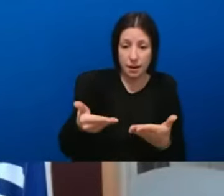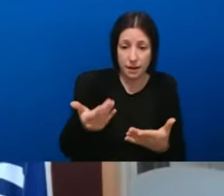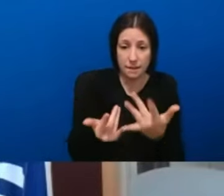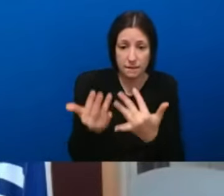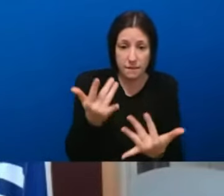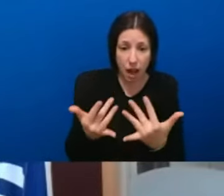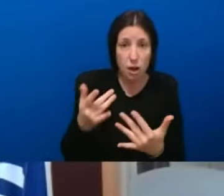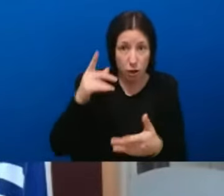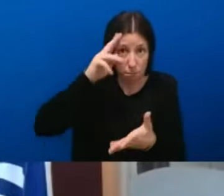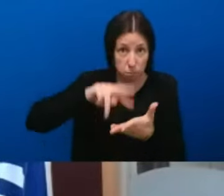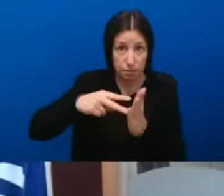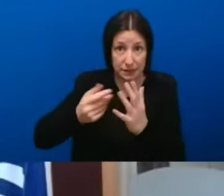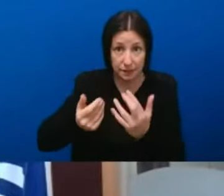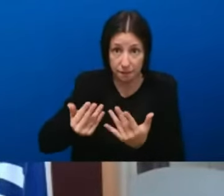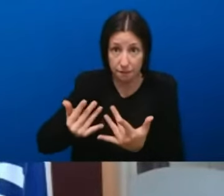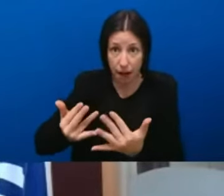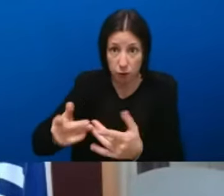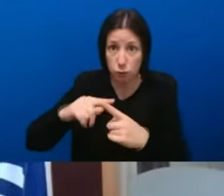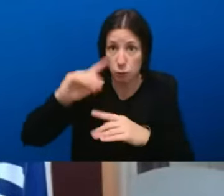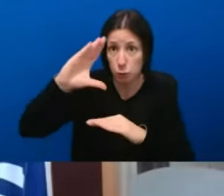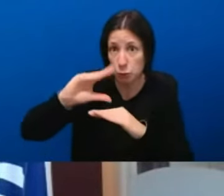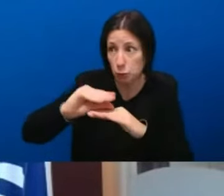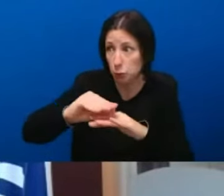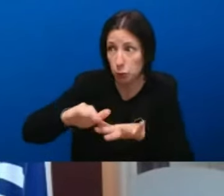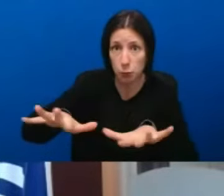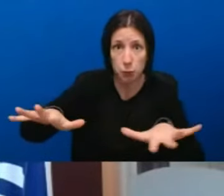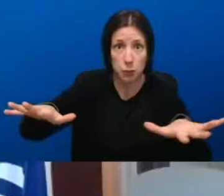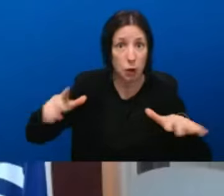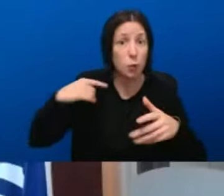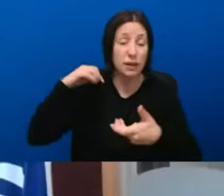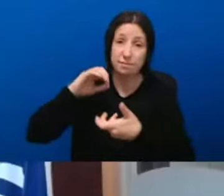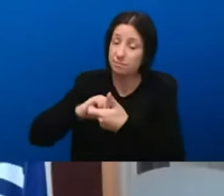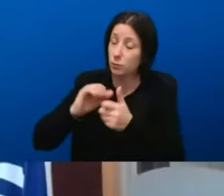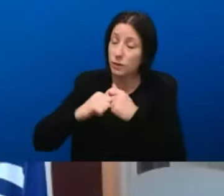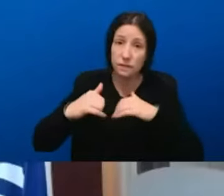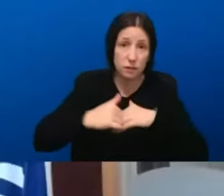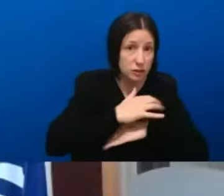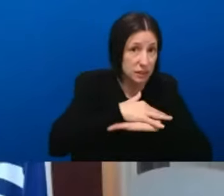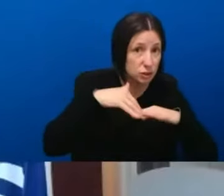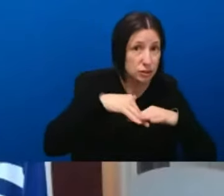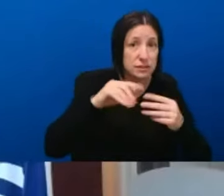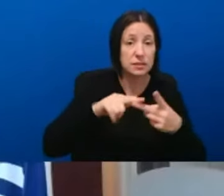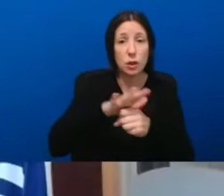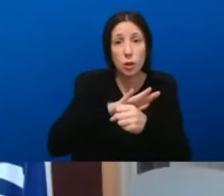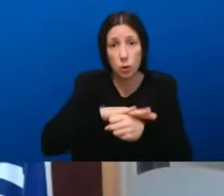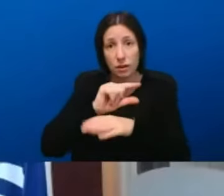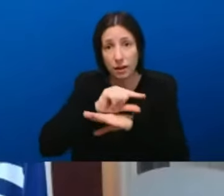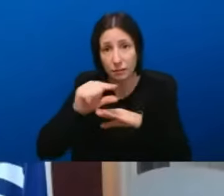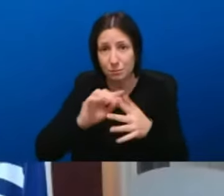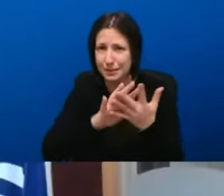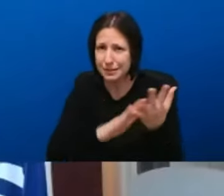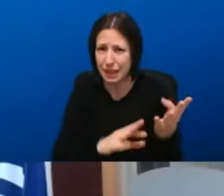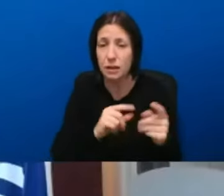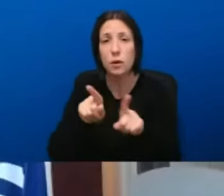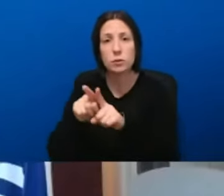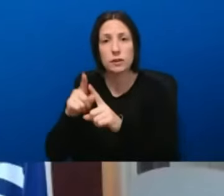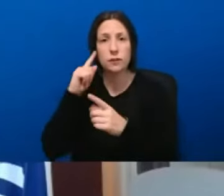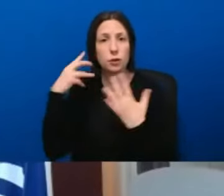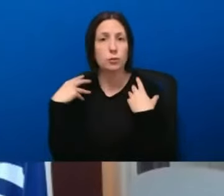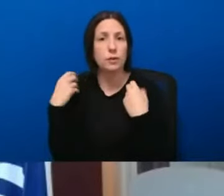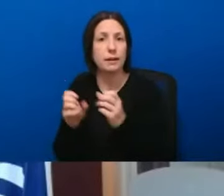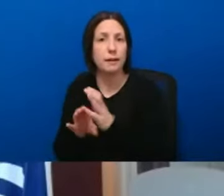fire is can't be done alone. We want to do it in partnership with communities, First Nations, and local governments. And then as